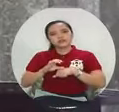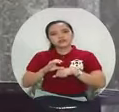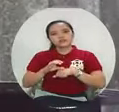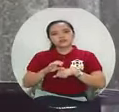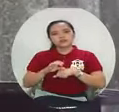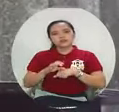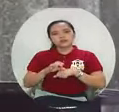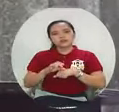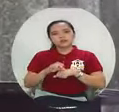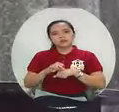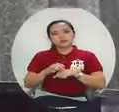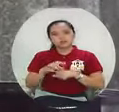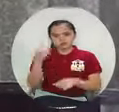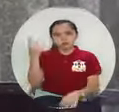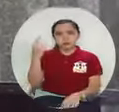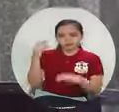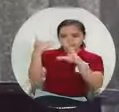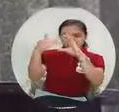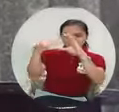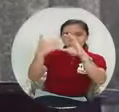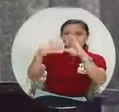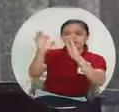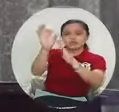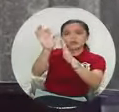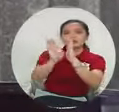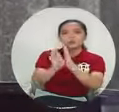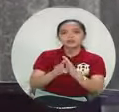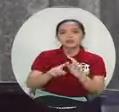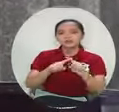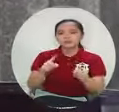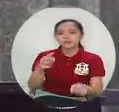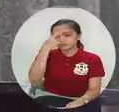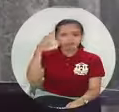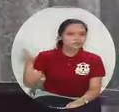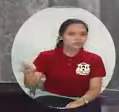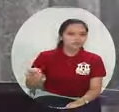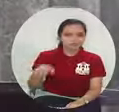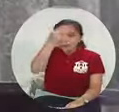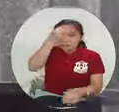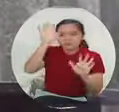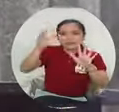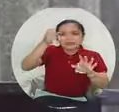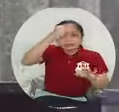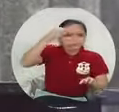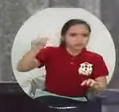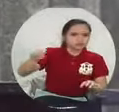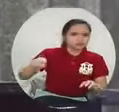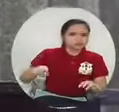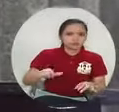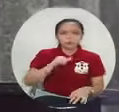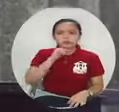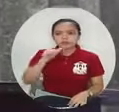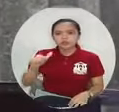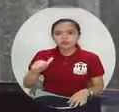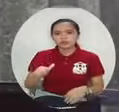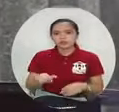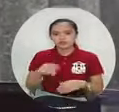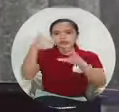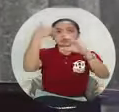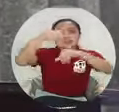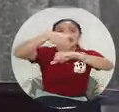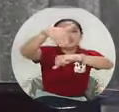are the other side or the other face of commitment. They have the same in nature and essence.